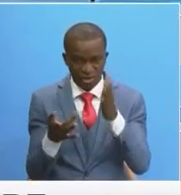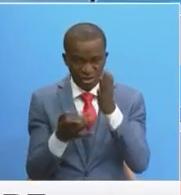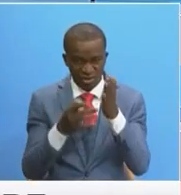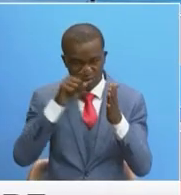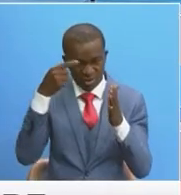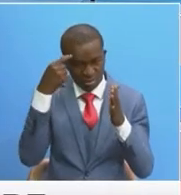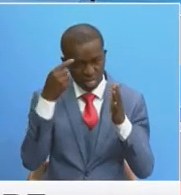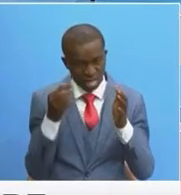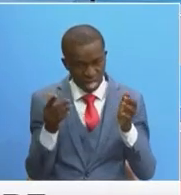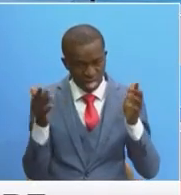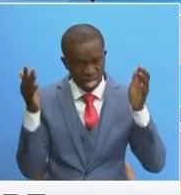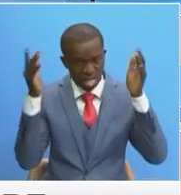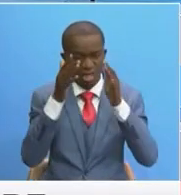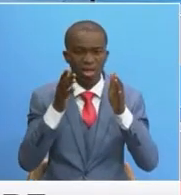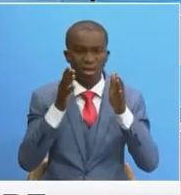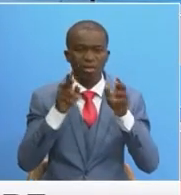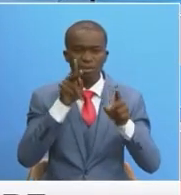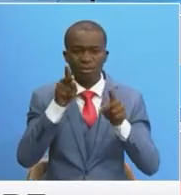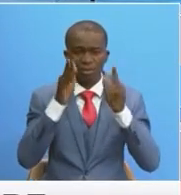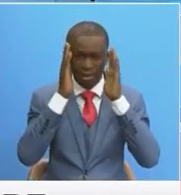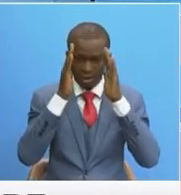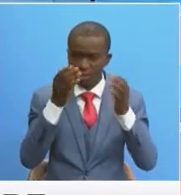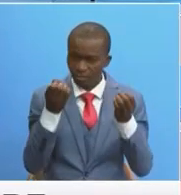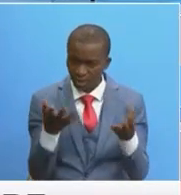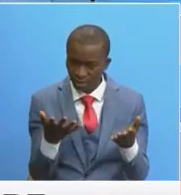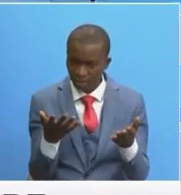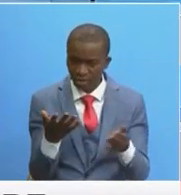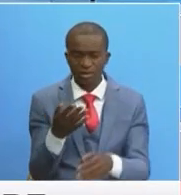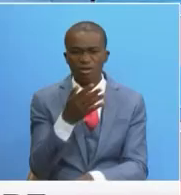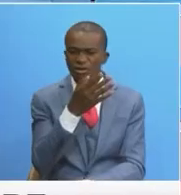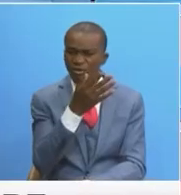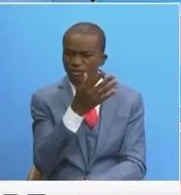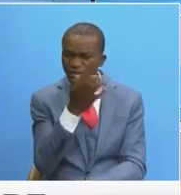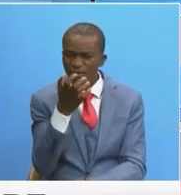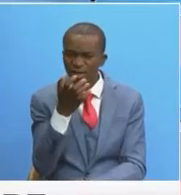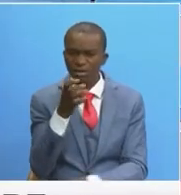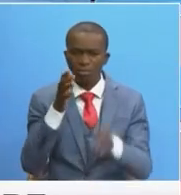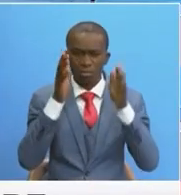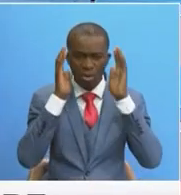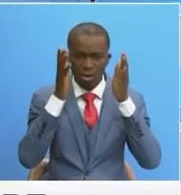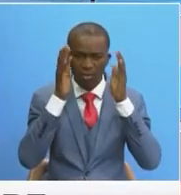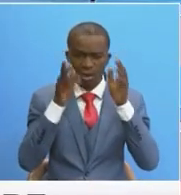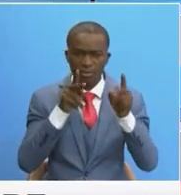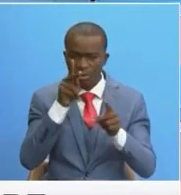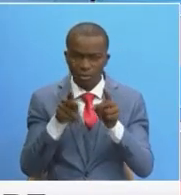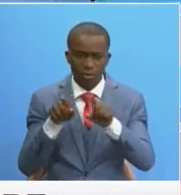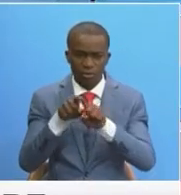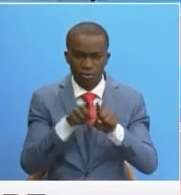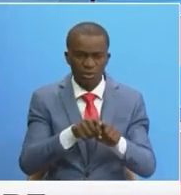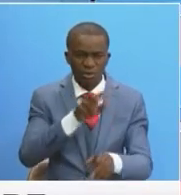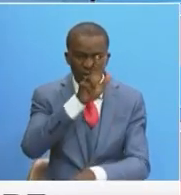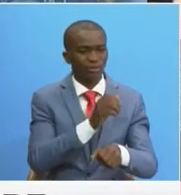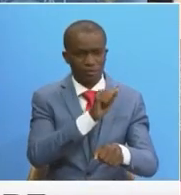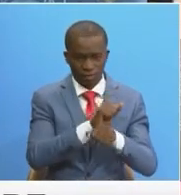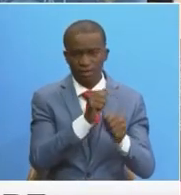over 500 delegates who included over 20 cabinet ministers from 33 countries.